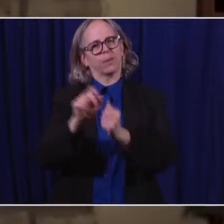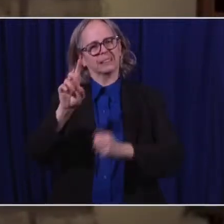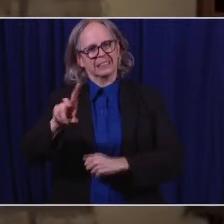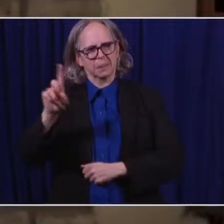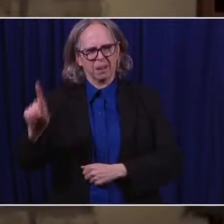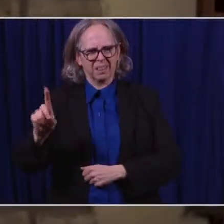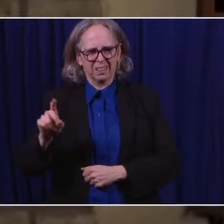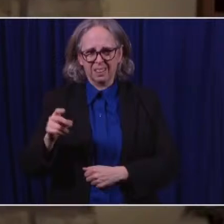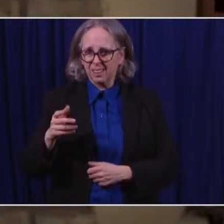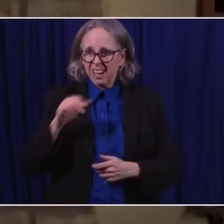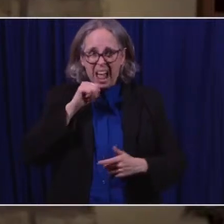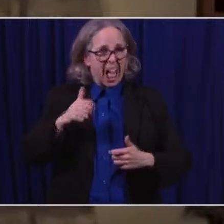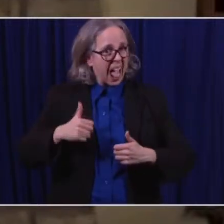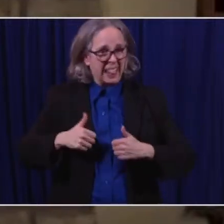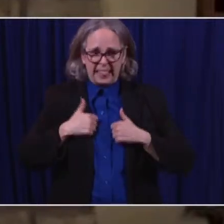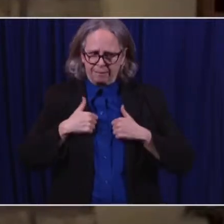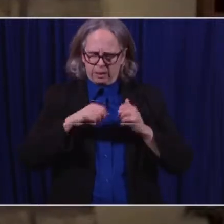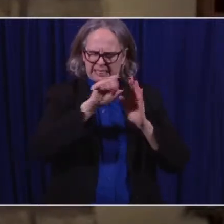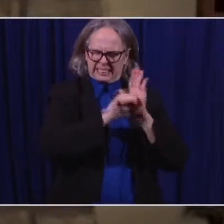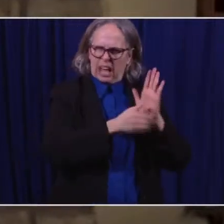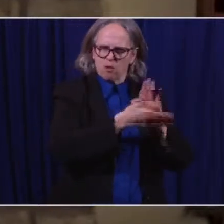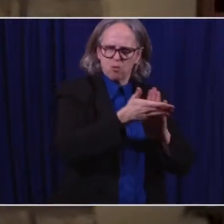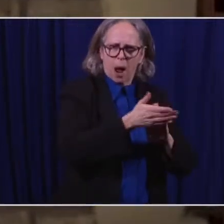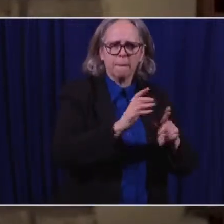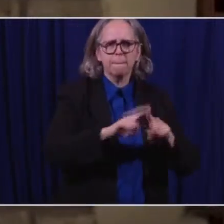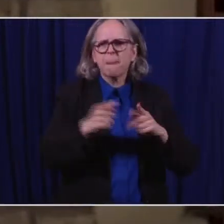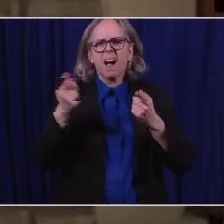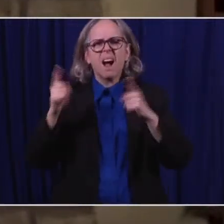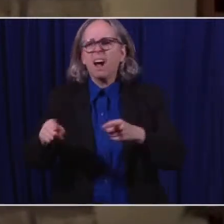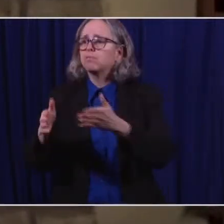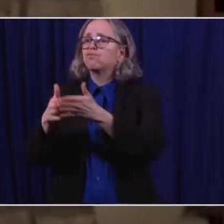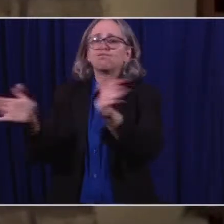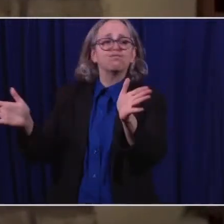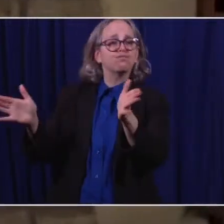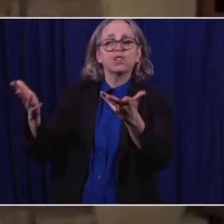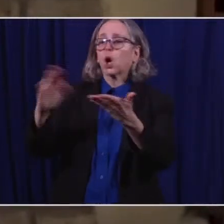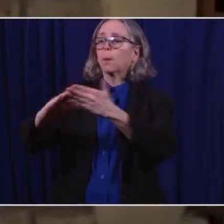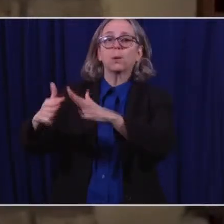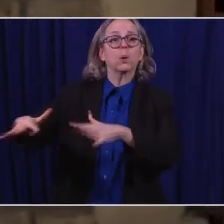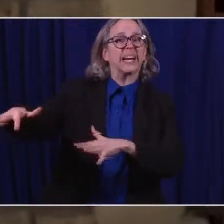facilities. They're just out in the community, living in communities.